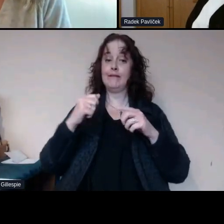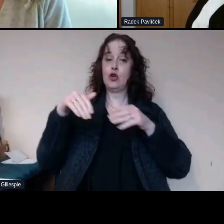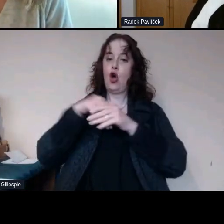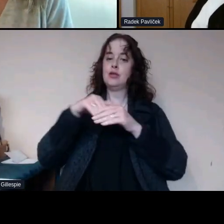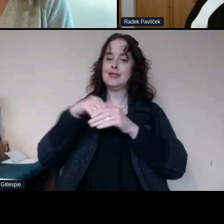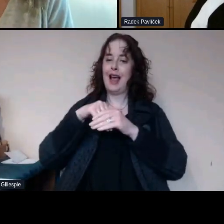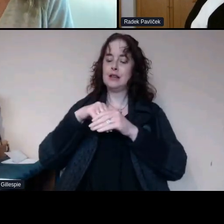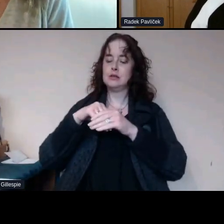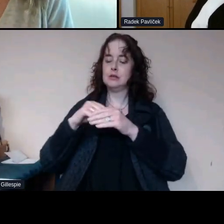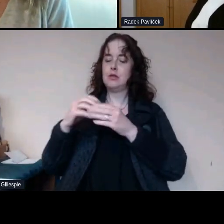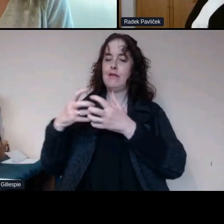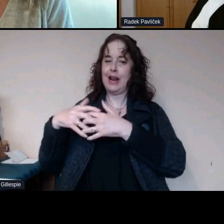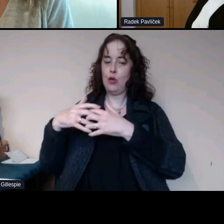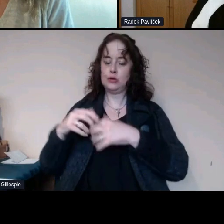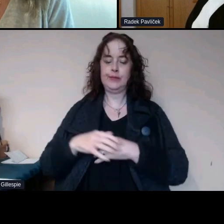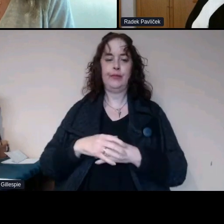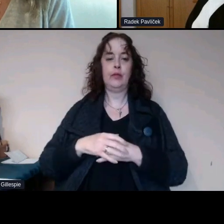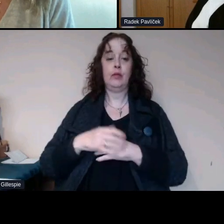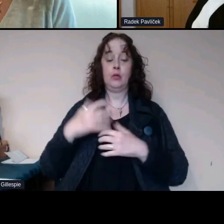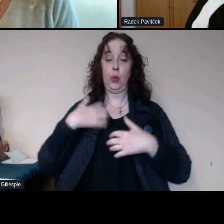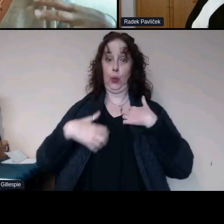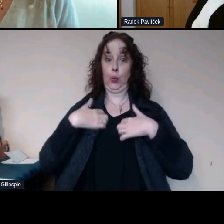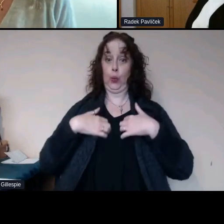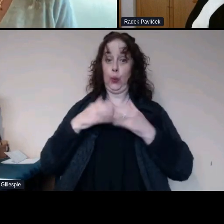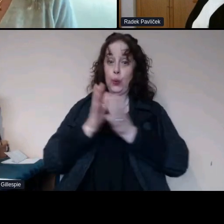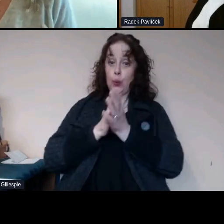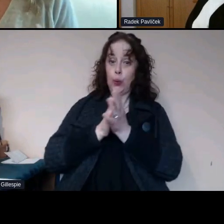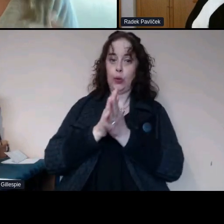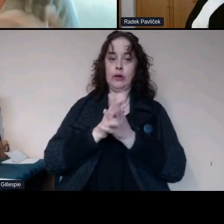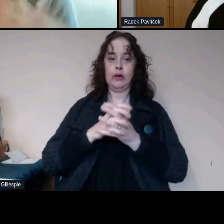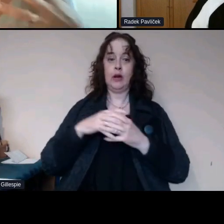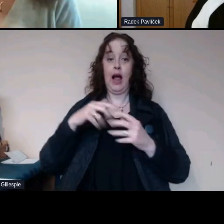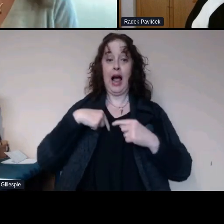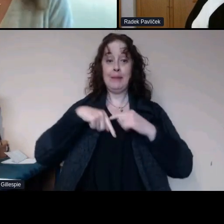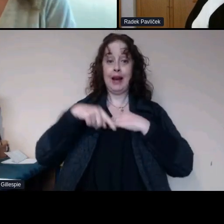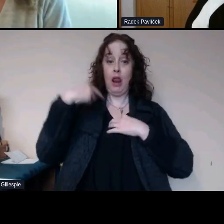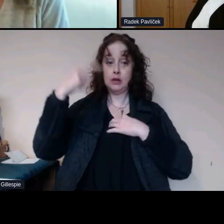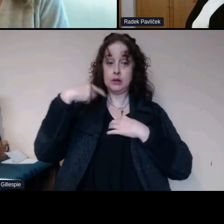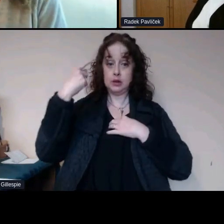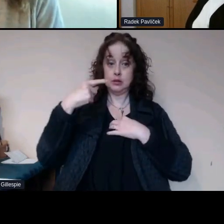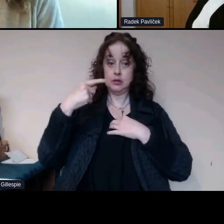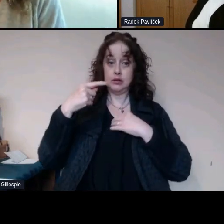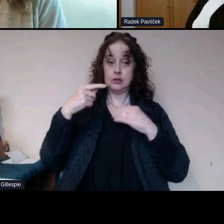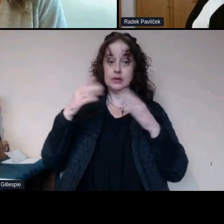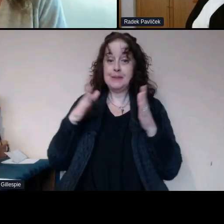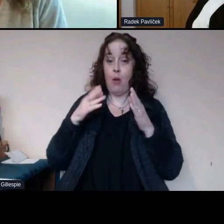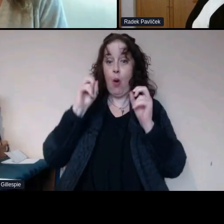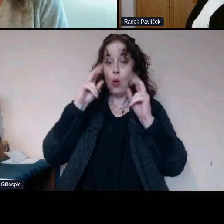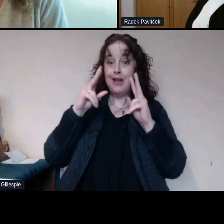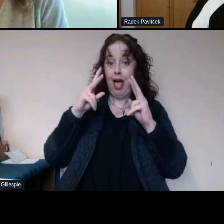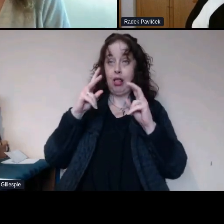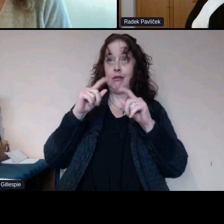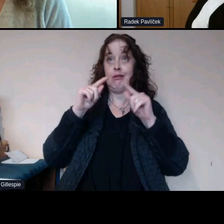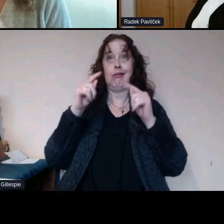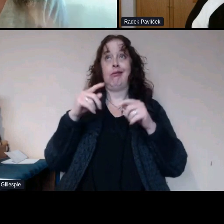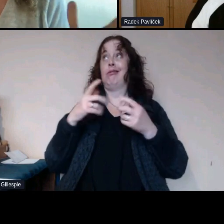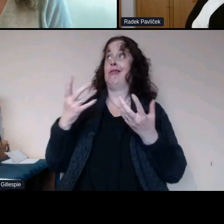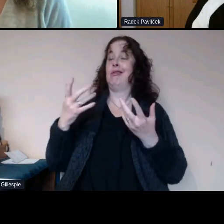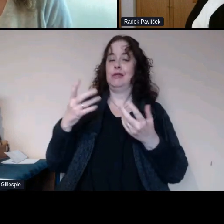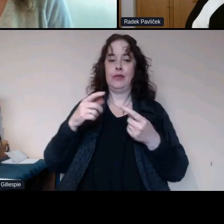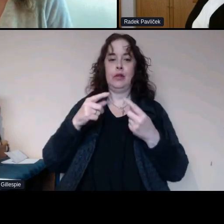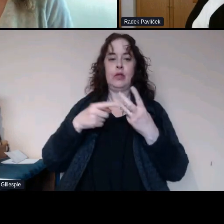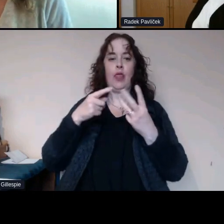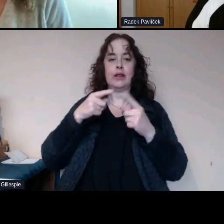Pro. So we're very excited about this. And I'm actually in London, so I'm in a small hotel room here. But the rest of us